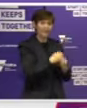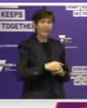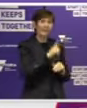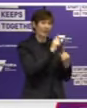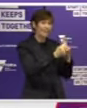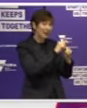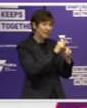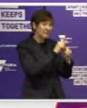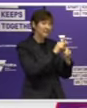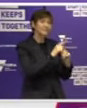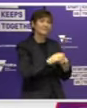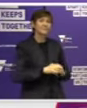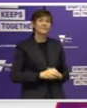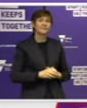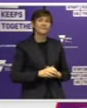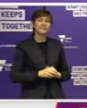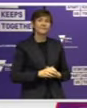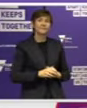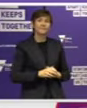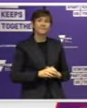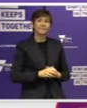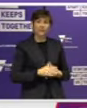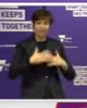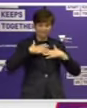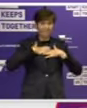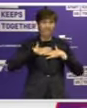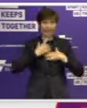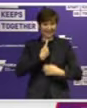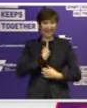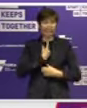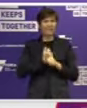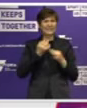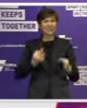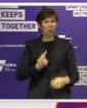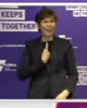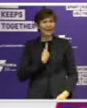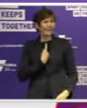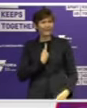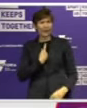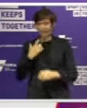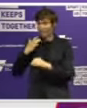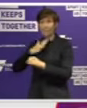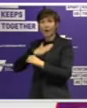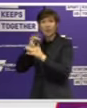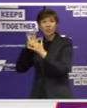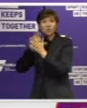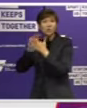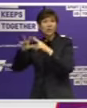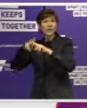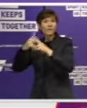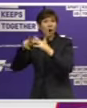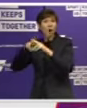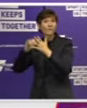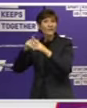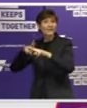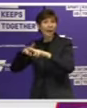What's more, if I can say, these matters are not settled by me nor my Chief of Staff. These are operational matters